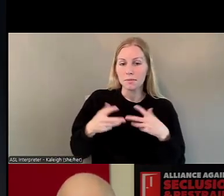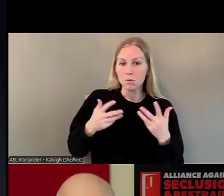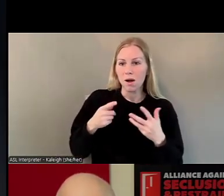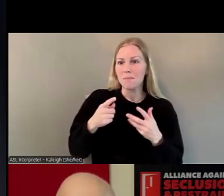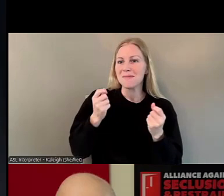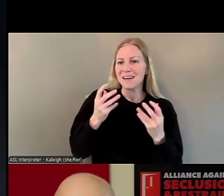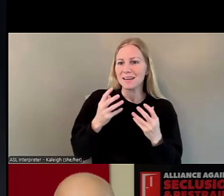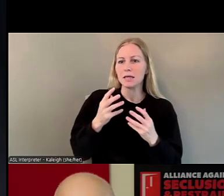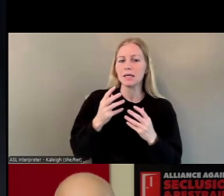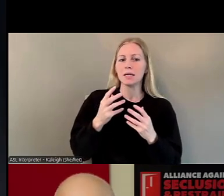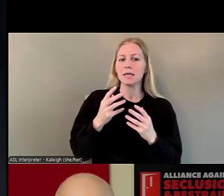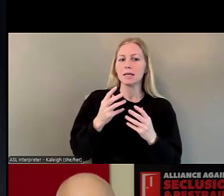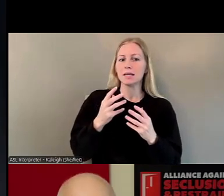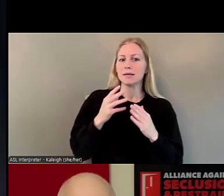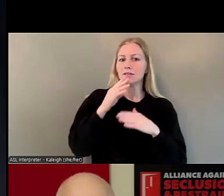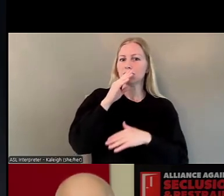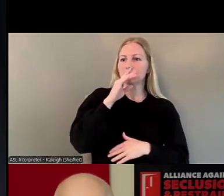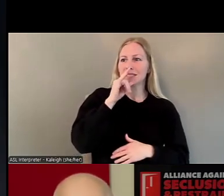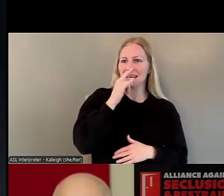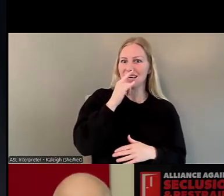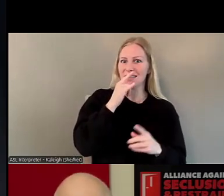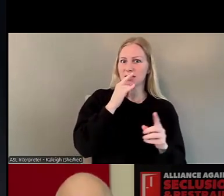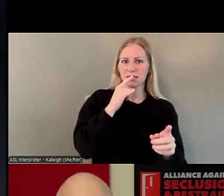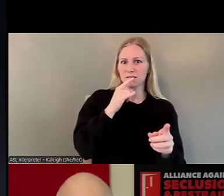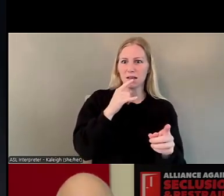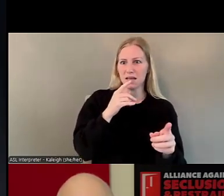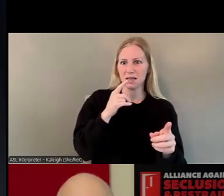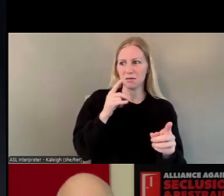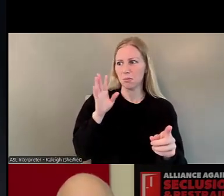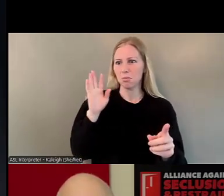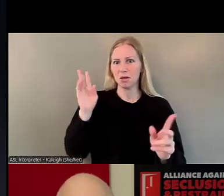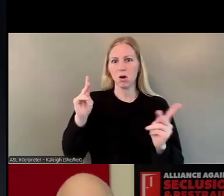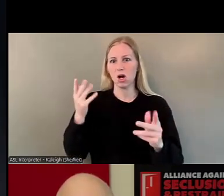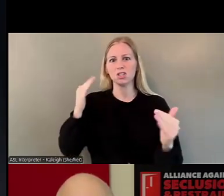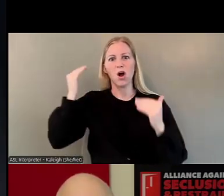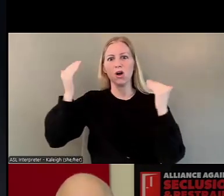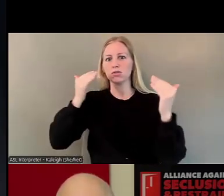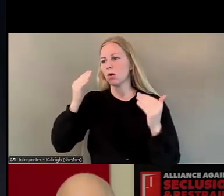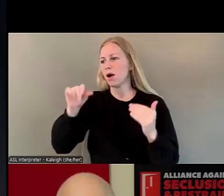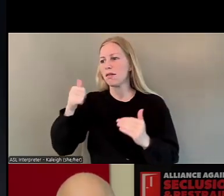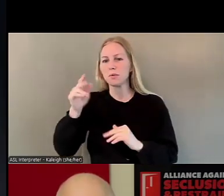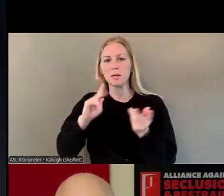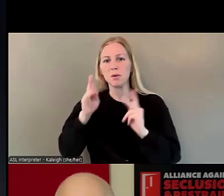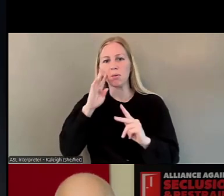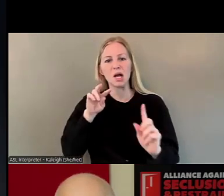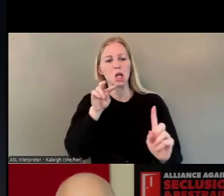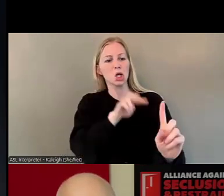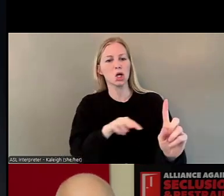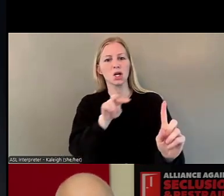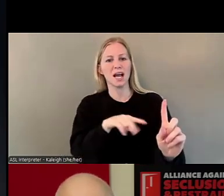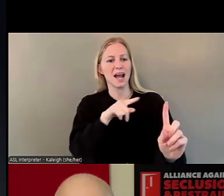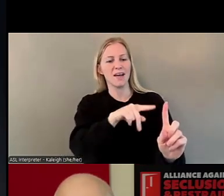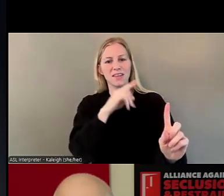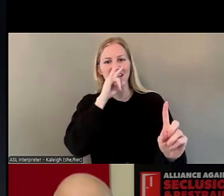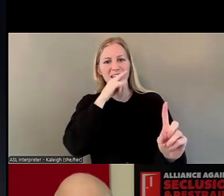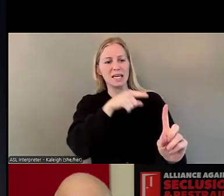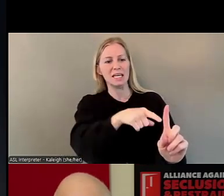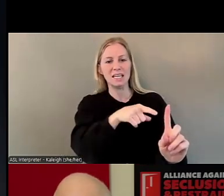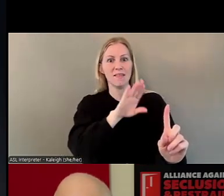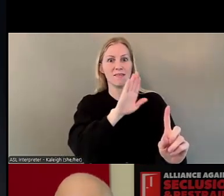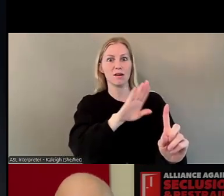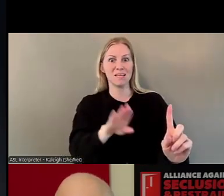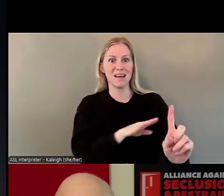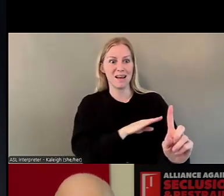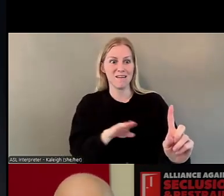are being misunderstood in the name of their behavior. And, you know, these children that are misunderstood in the name of their behavior